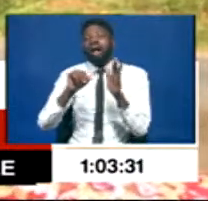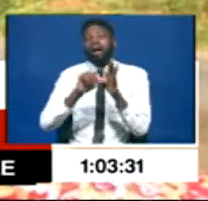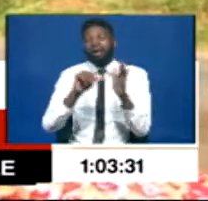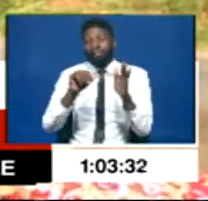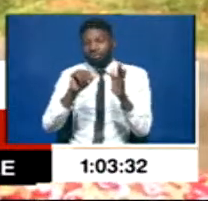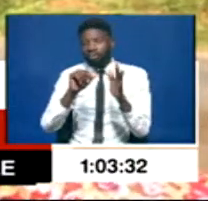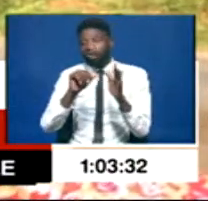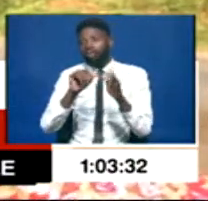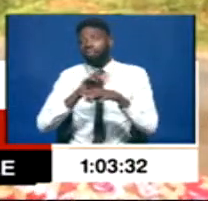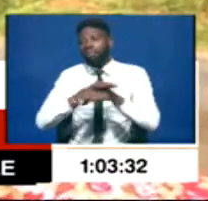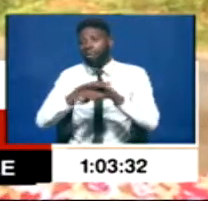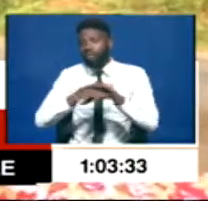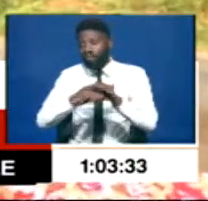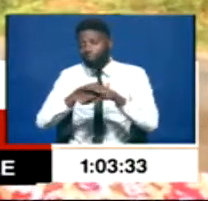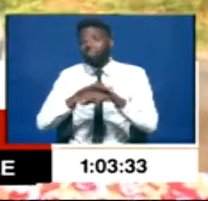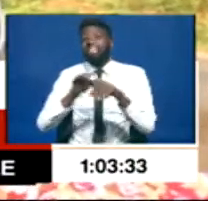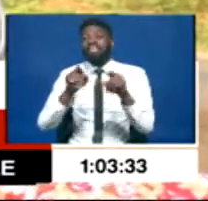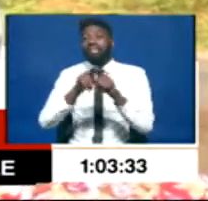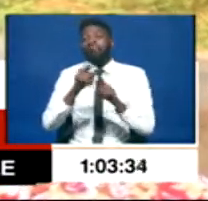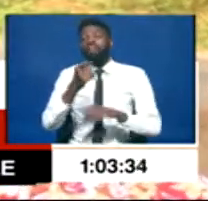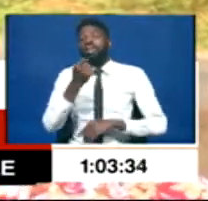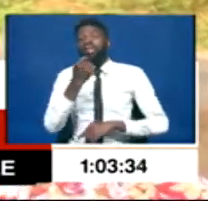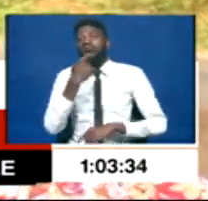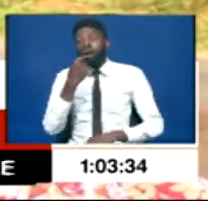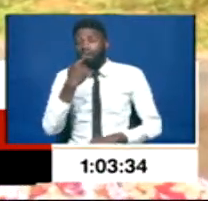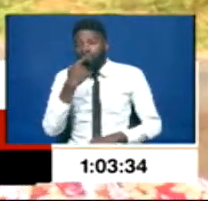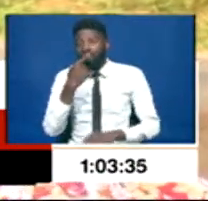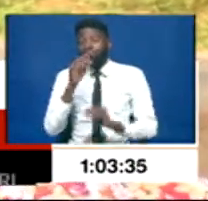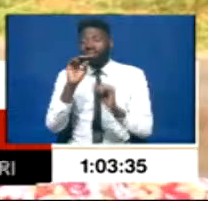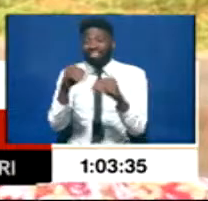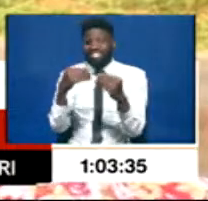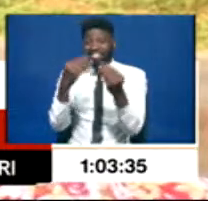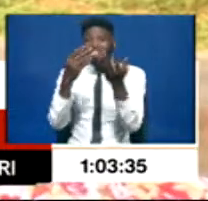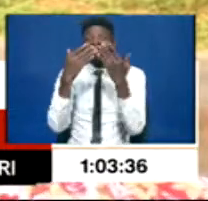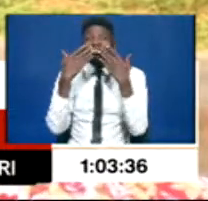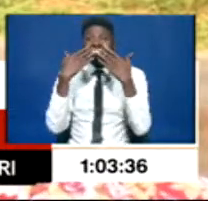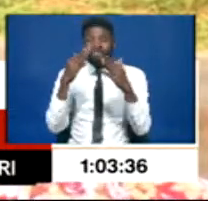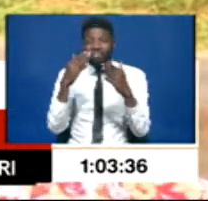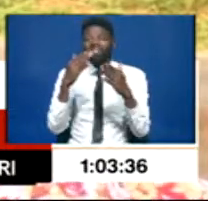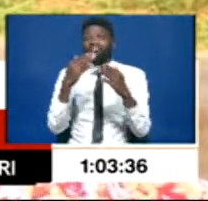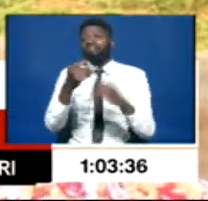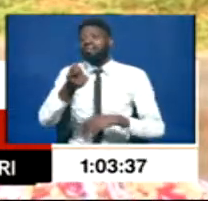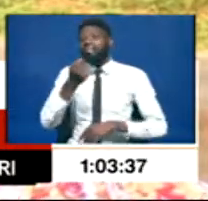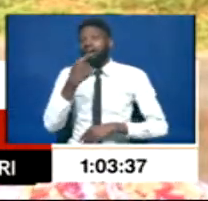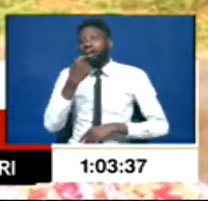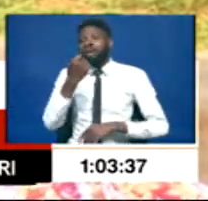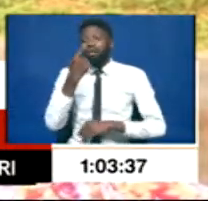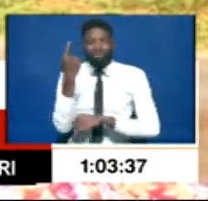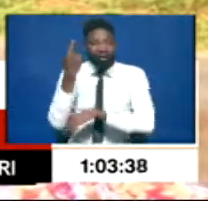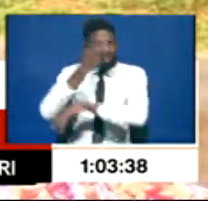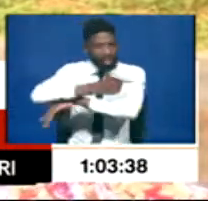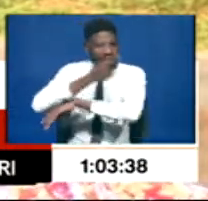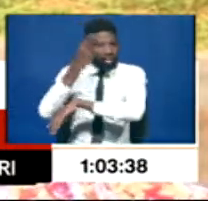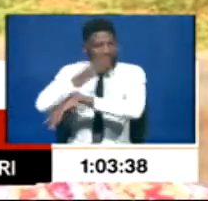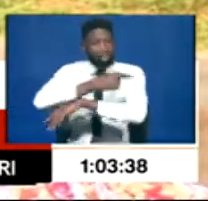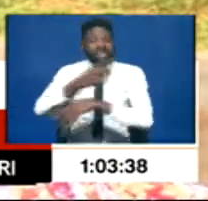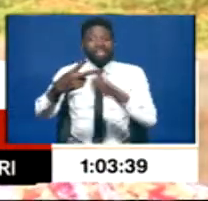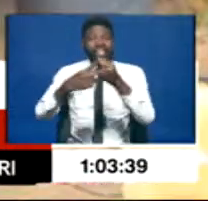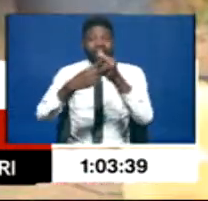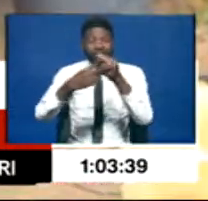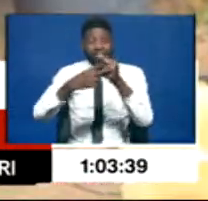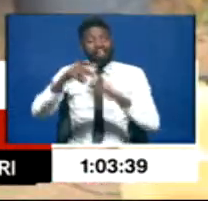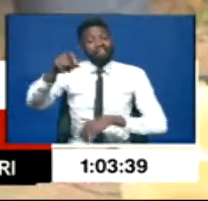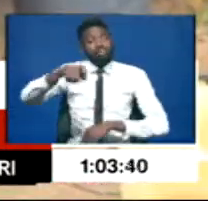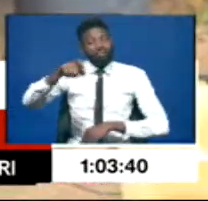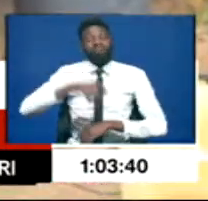we gave him a levofloxacin tablets which is supposed to take them for at least 7 days. Currently the patient has responded